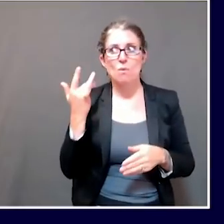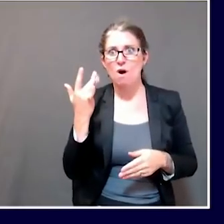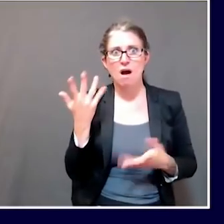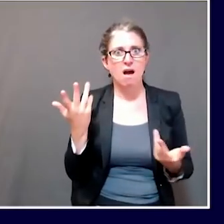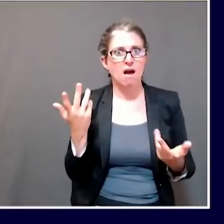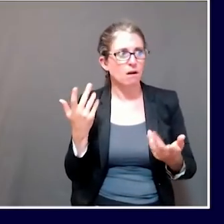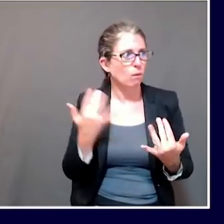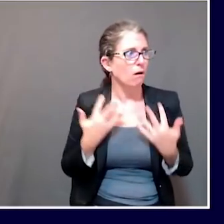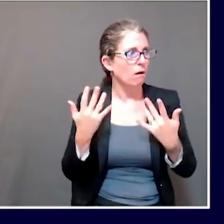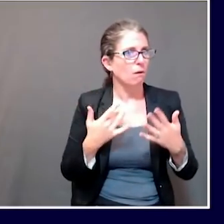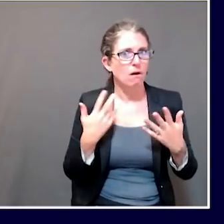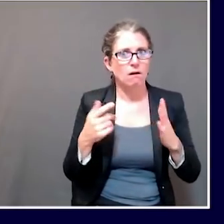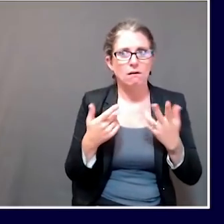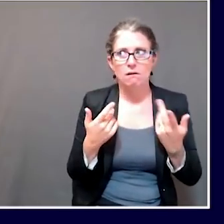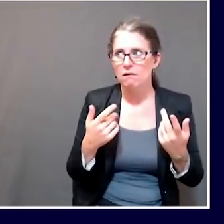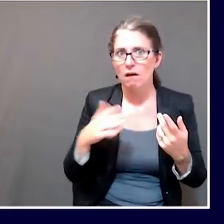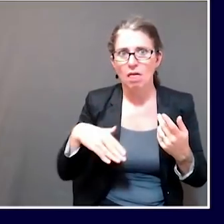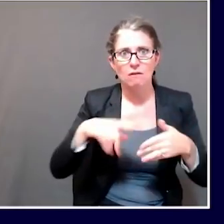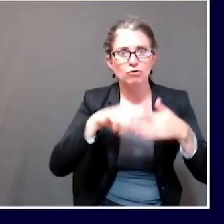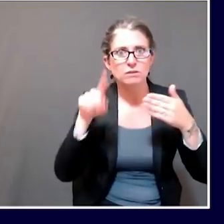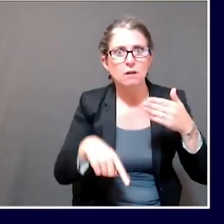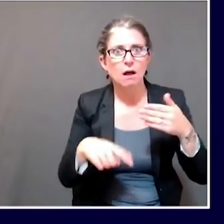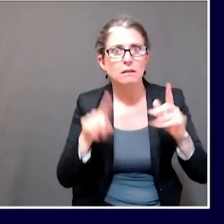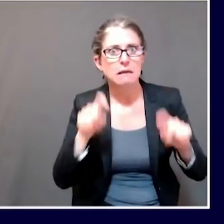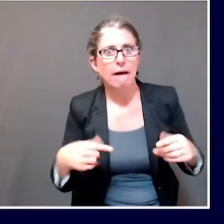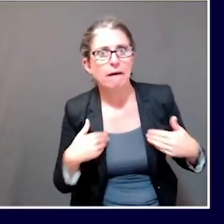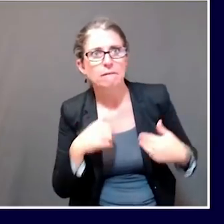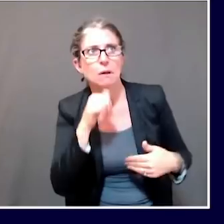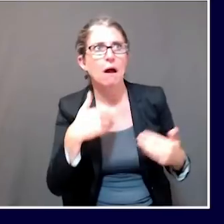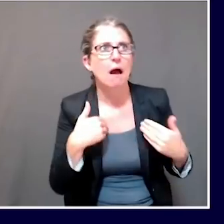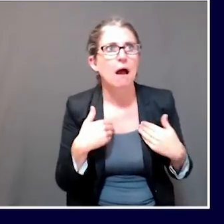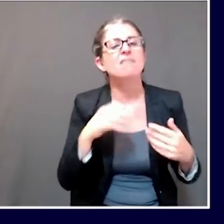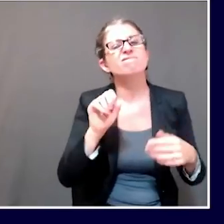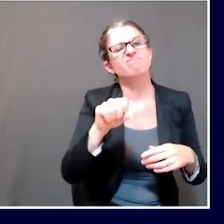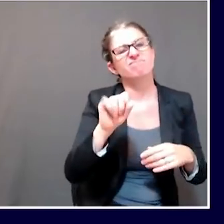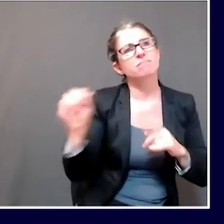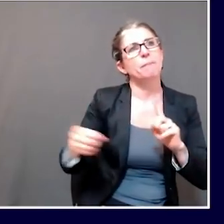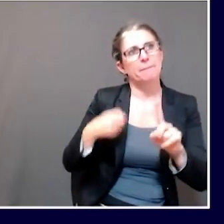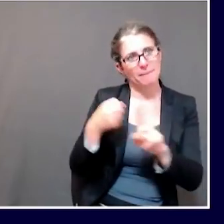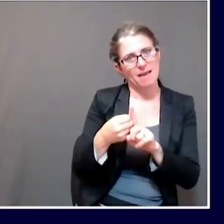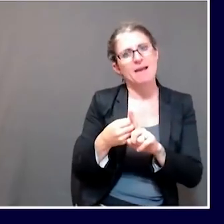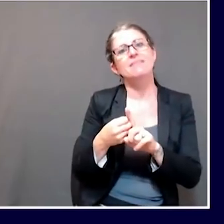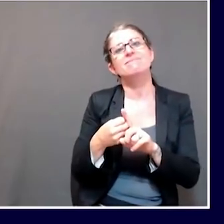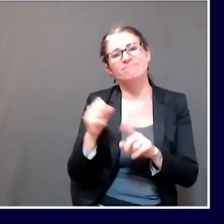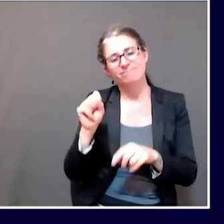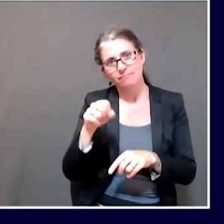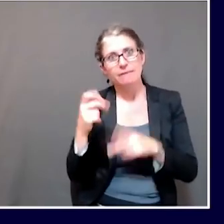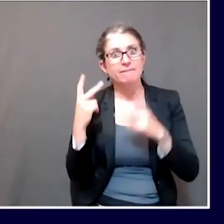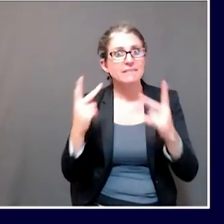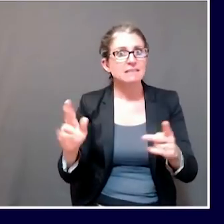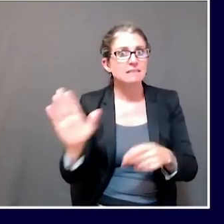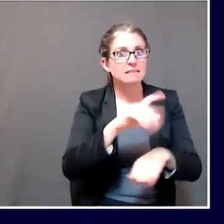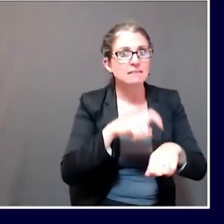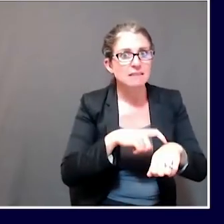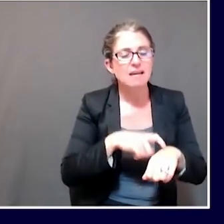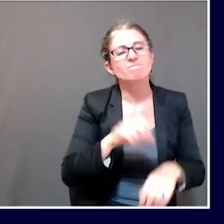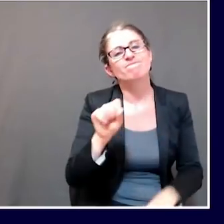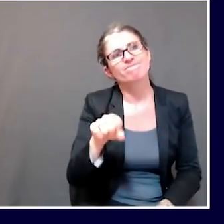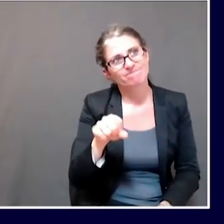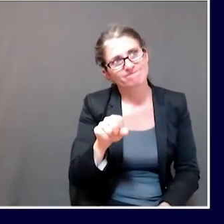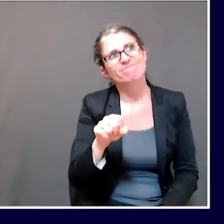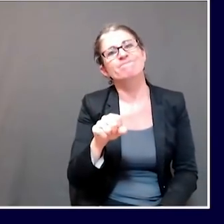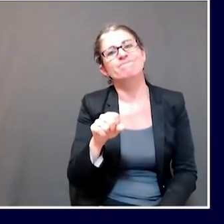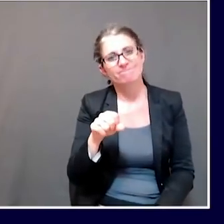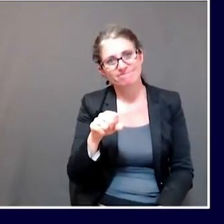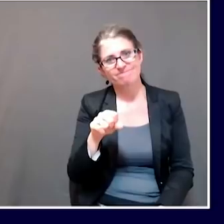Maine, has negatively impacted folks' ability to come here. That's unfortunate and really, to be honest, speaks